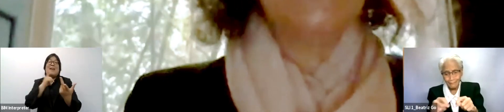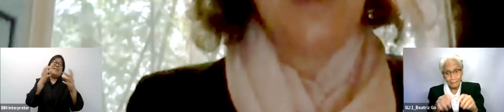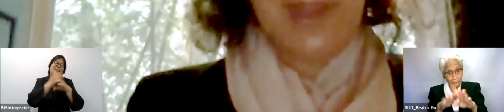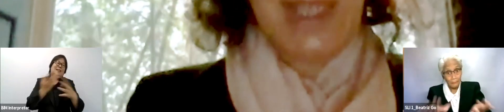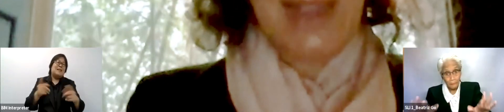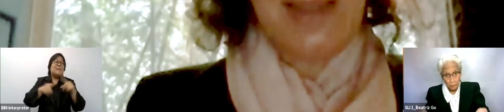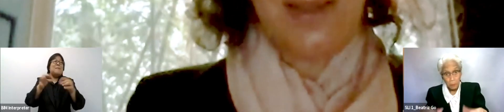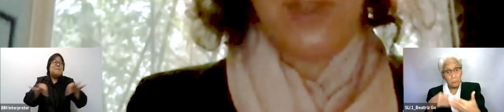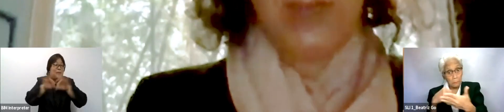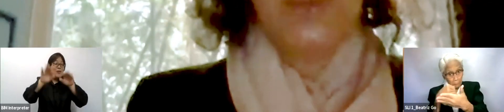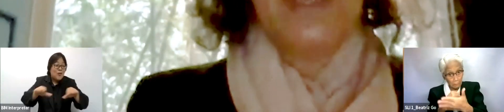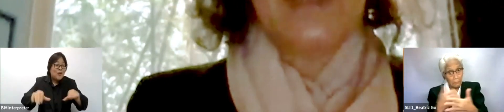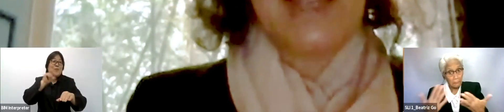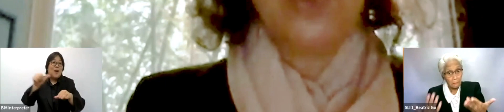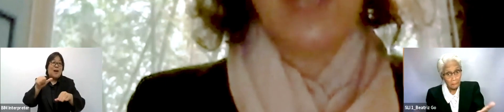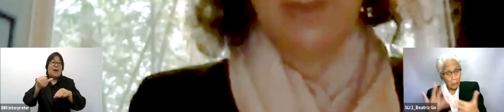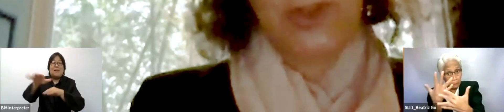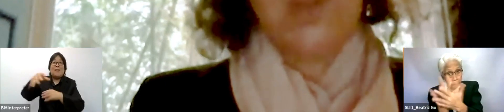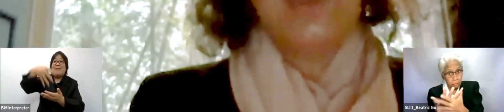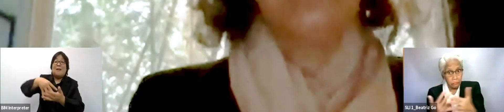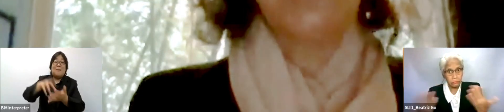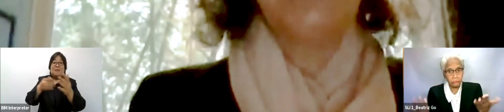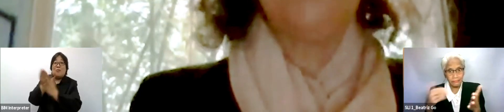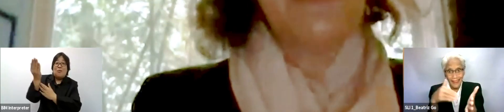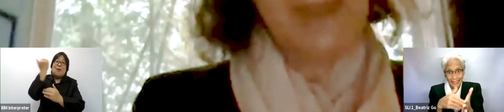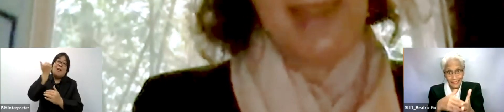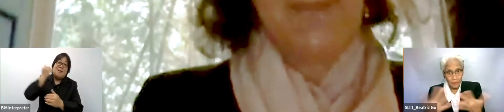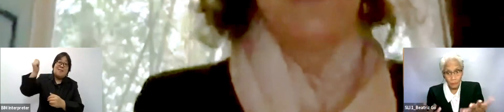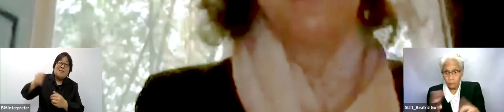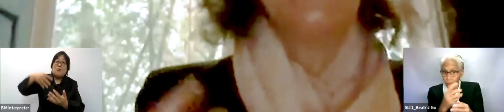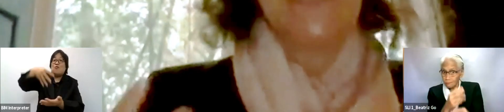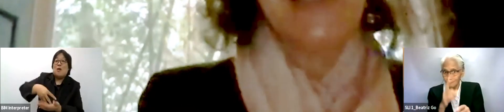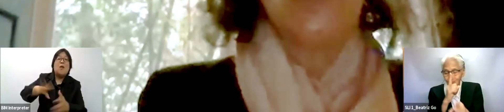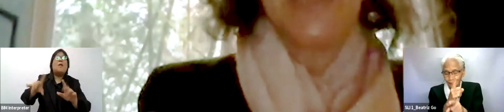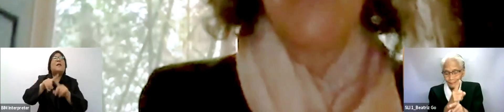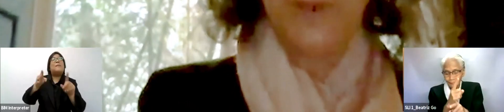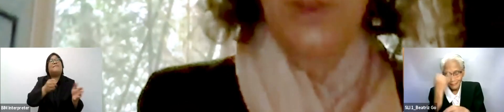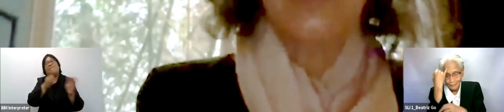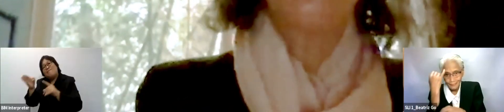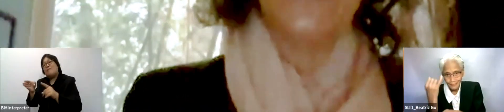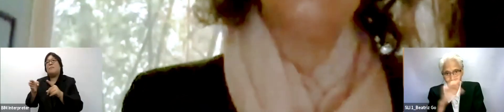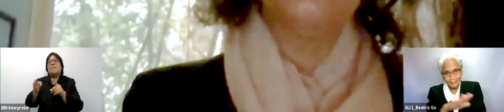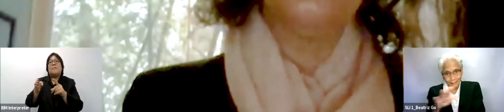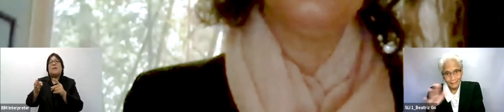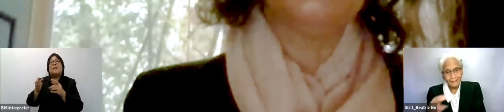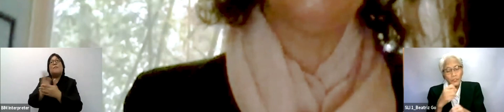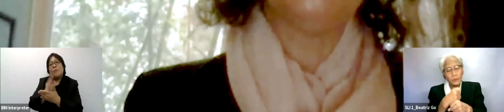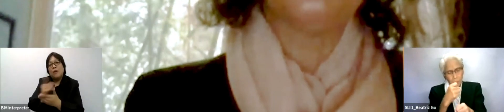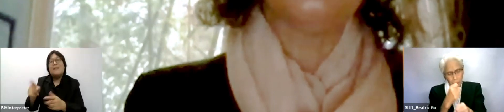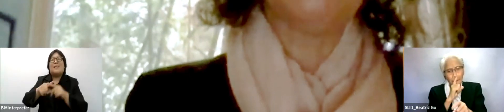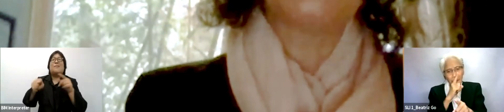identified 70 cases of children being sent to diversion. These are still baby steps, it's still nascent efforts. And